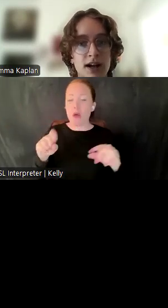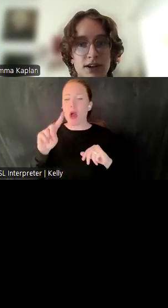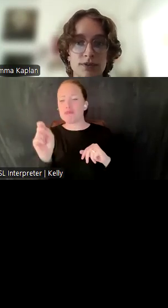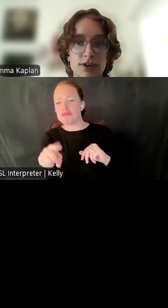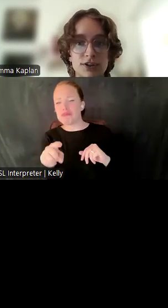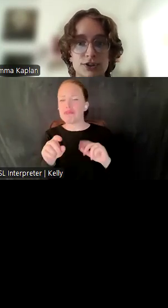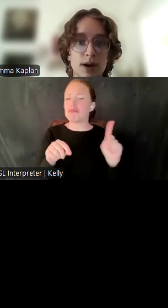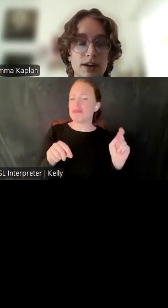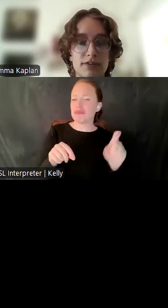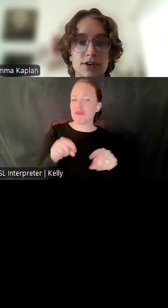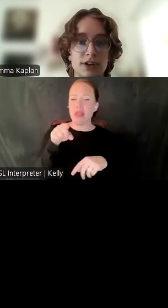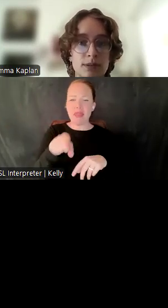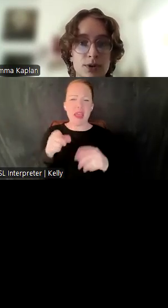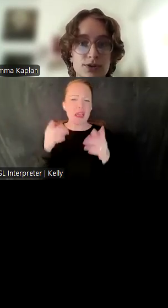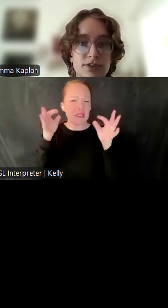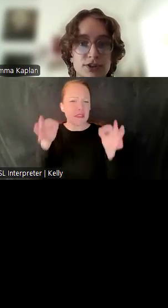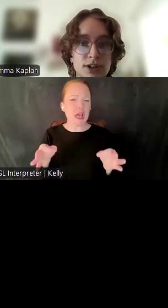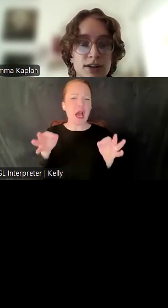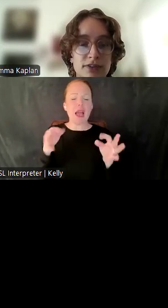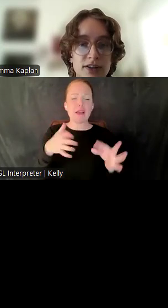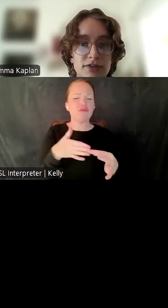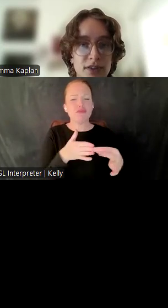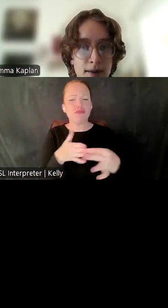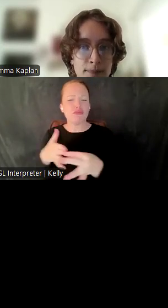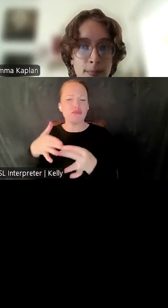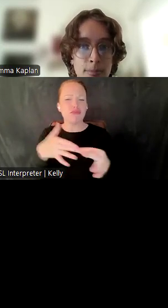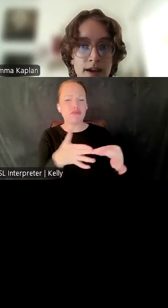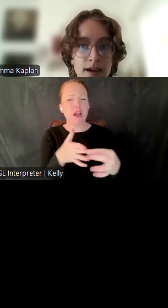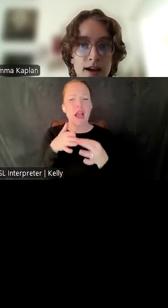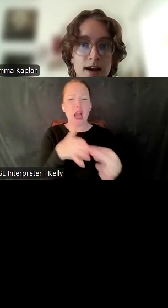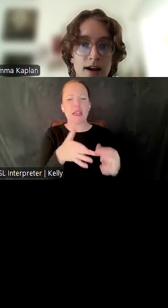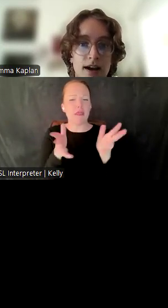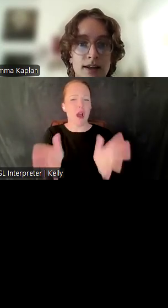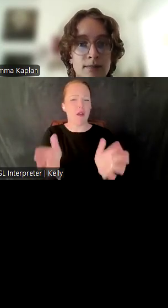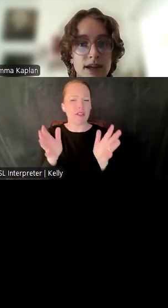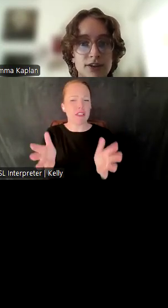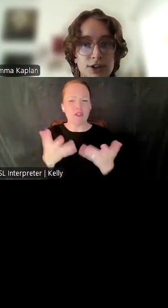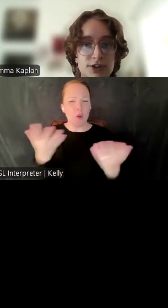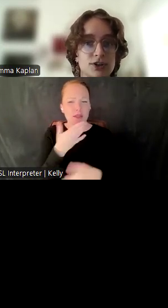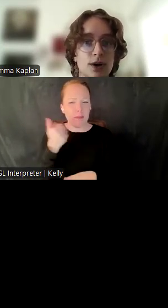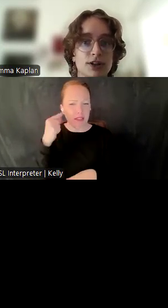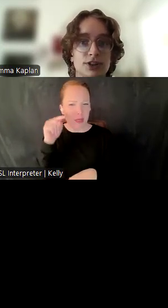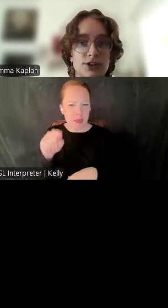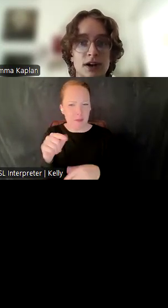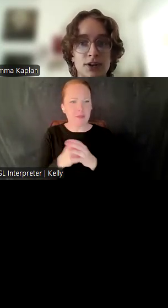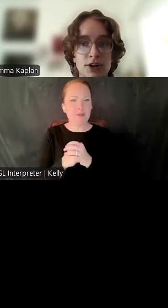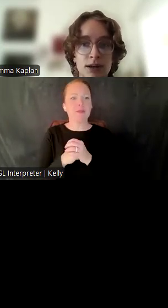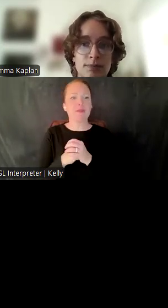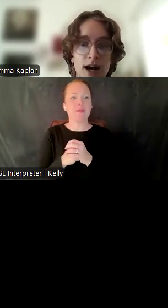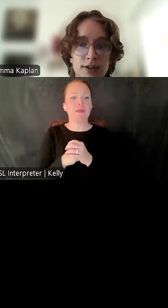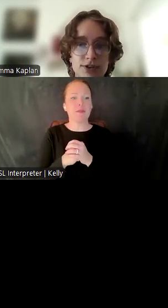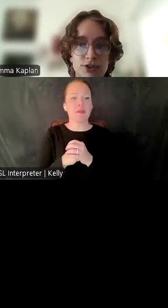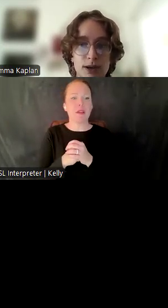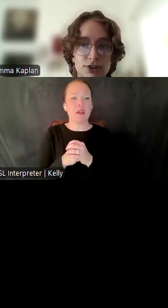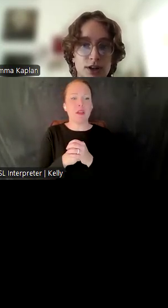and kind of guide the conversation where they feel is going to be most efficient and effective for them. And then making sure to center questions around the